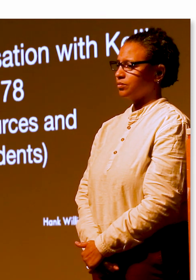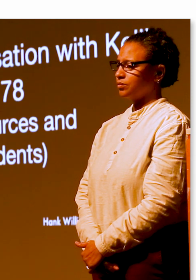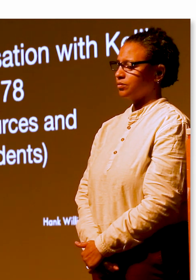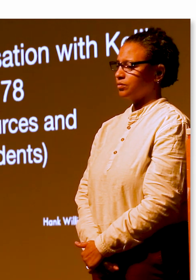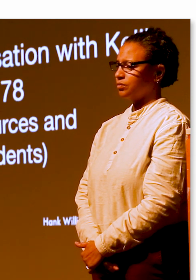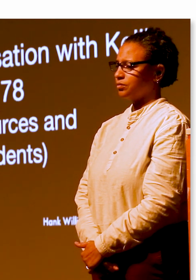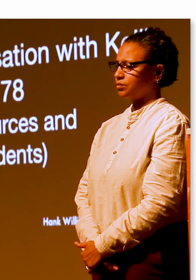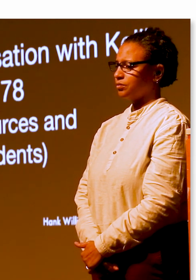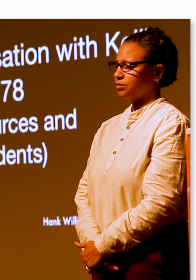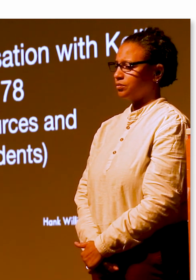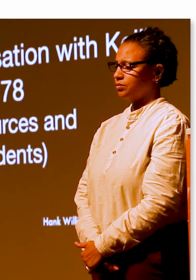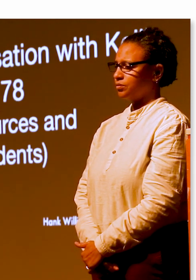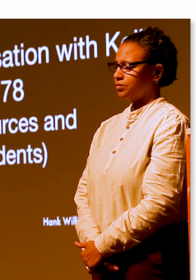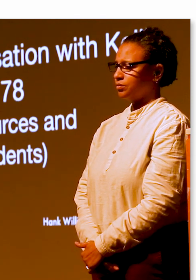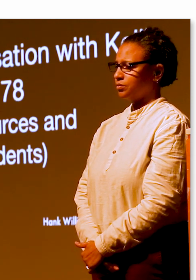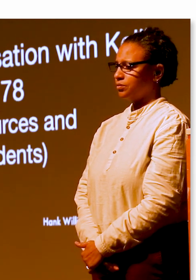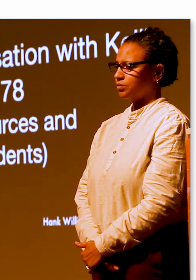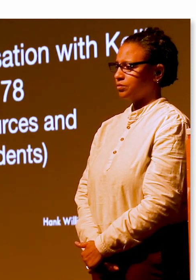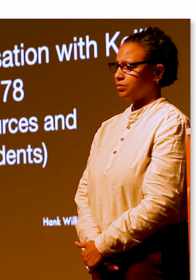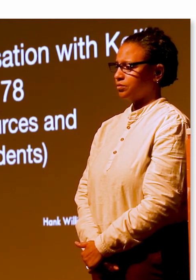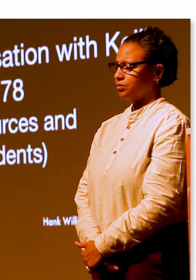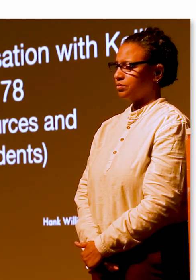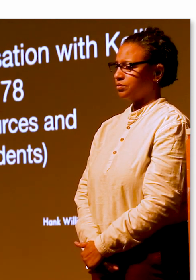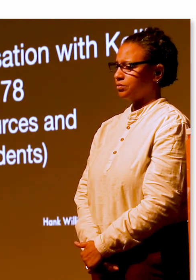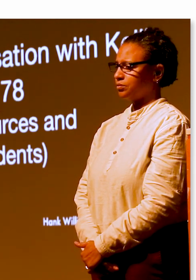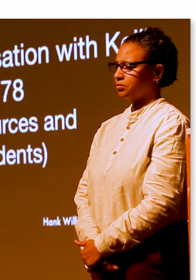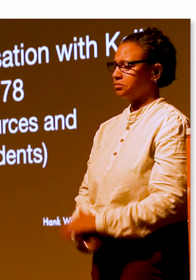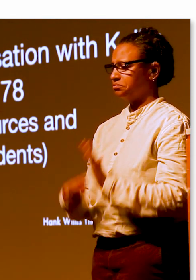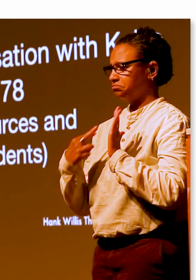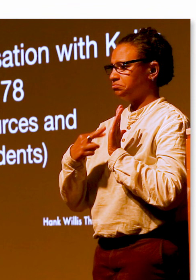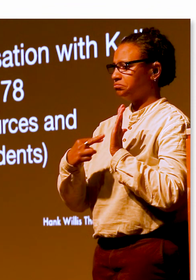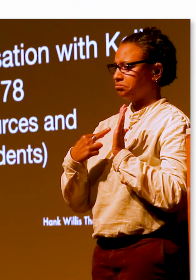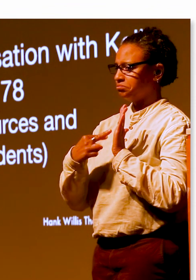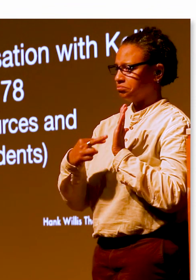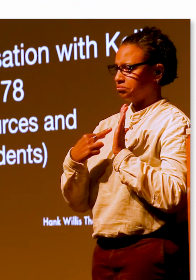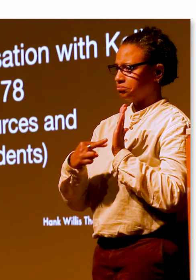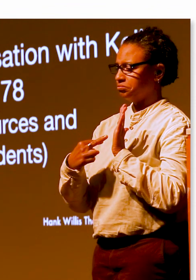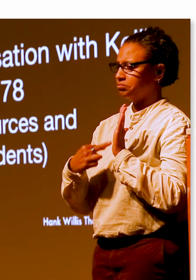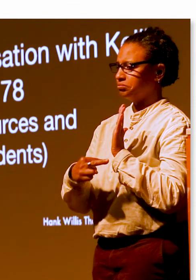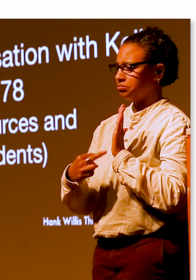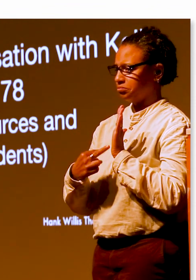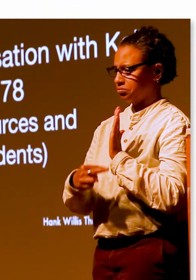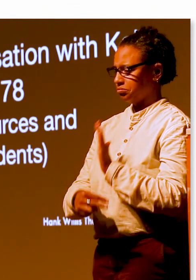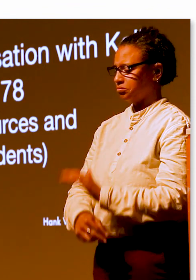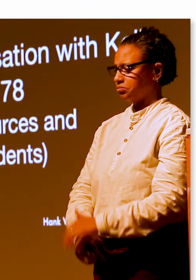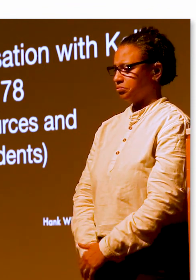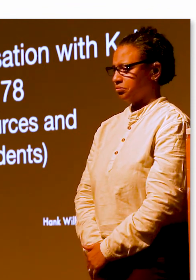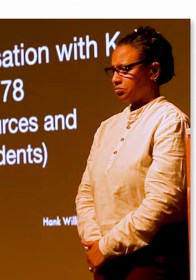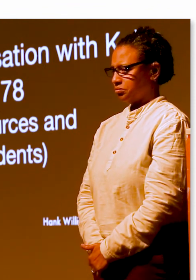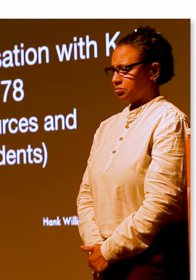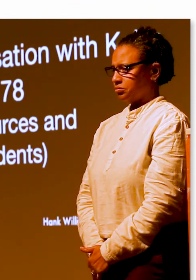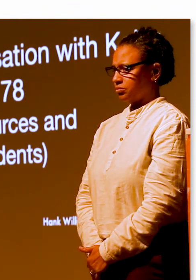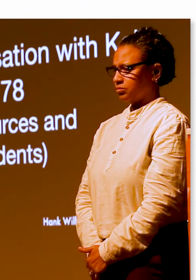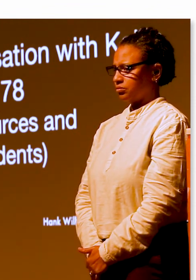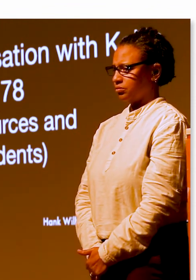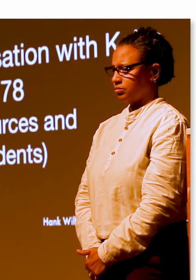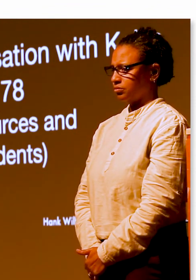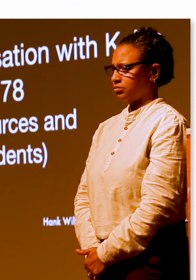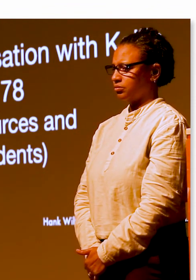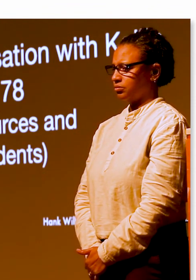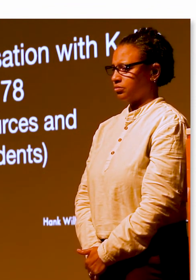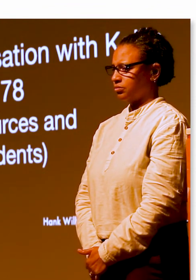further explore. Depending on where you stand, it affects what you see, and everyone is negotiating different